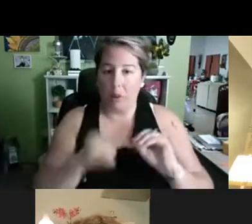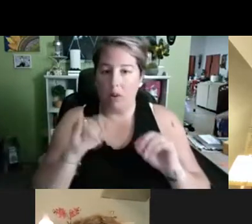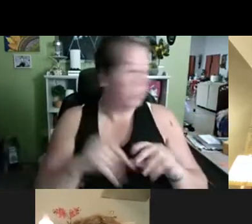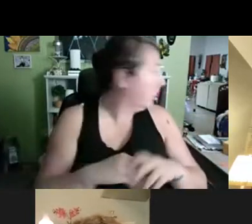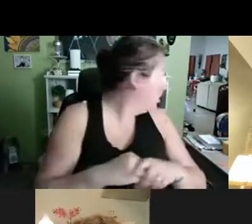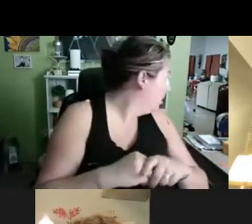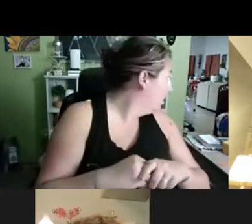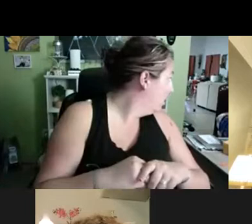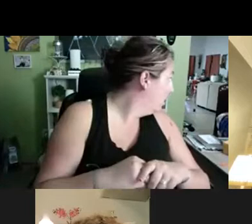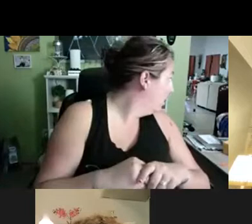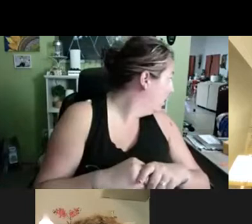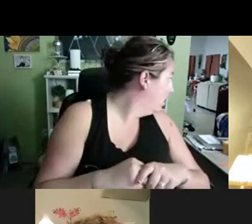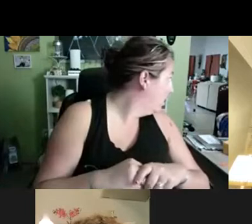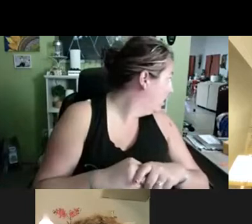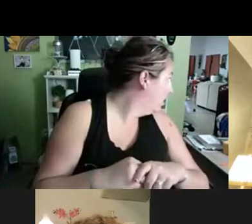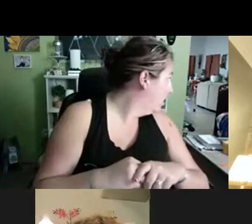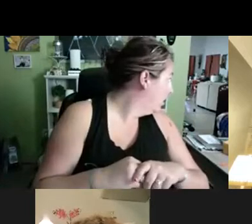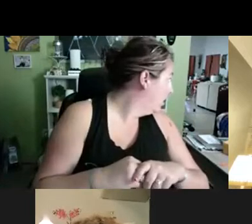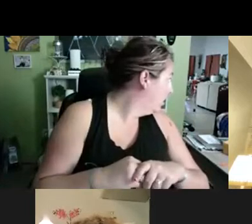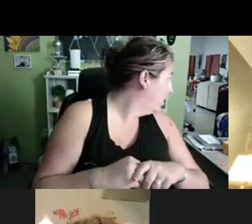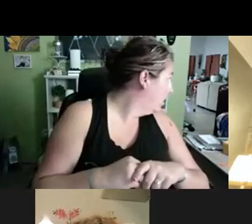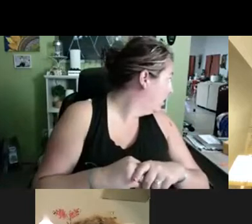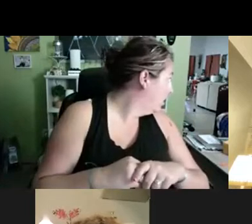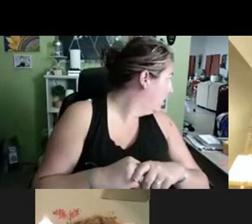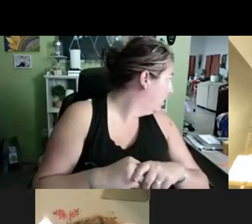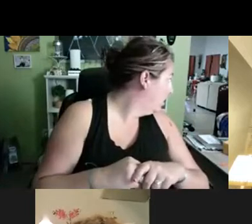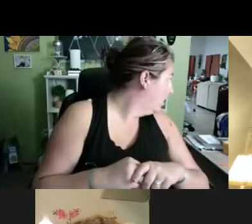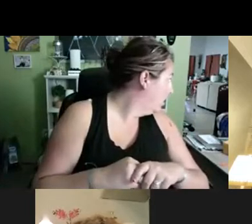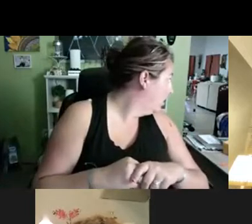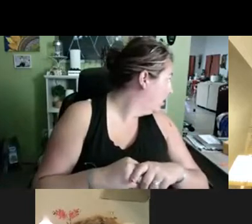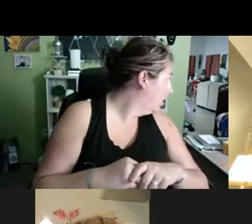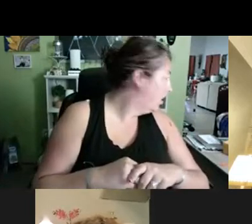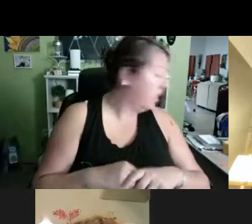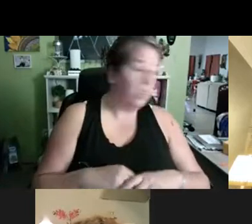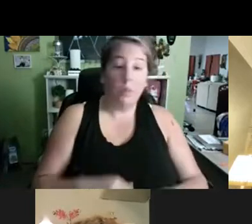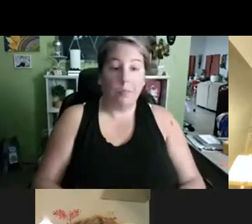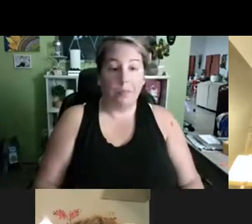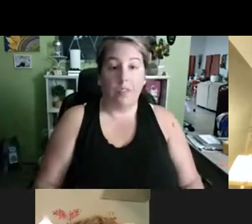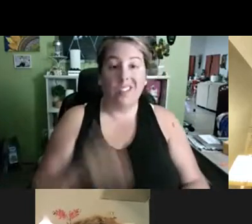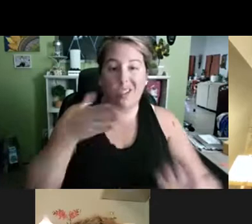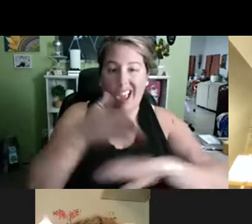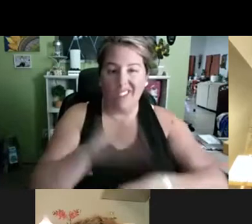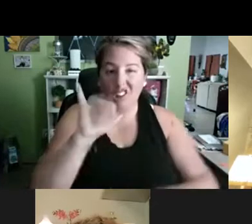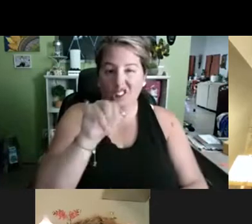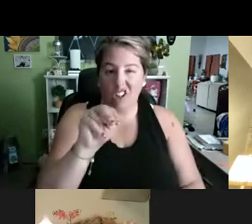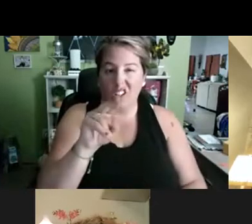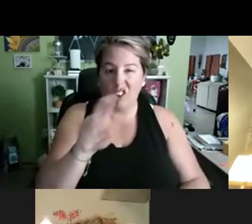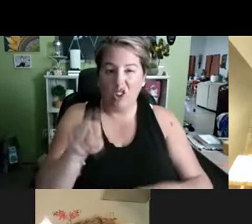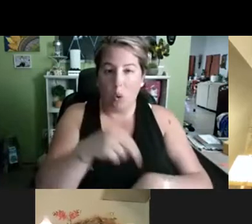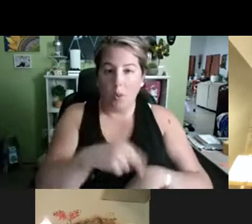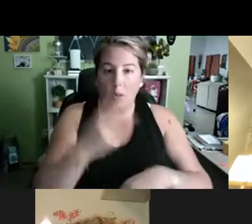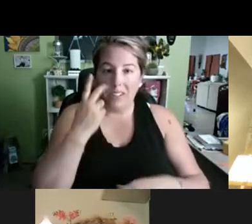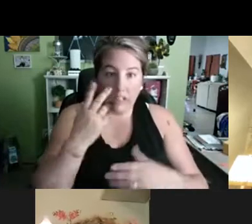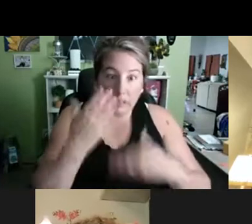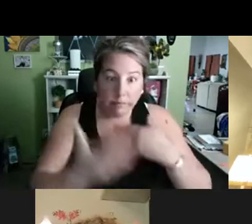get through, we won't know much details until after leadership. So after January, they kind of seem to